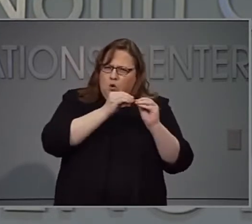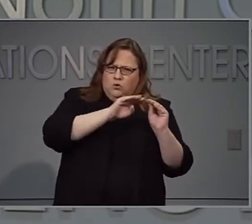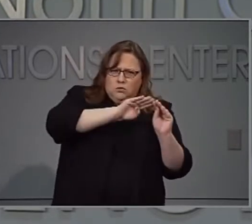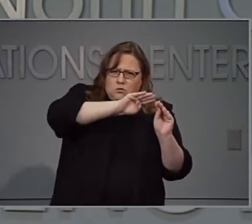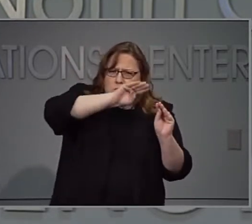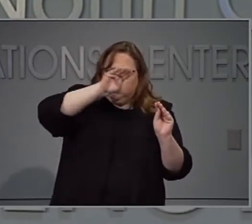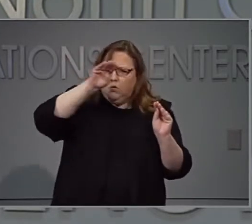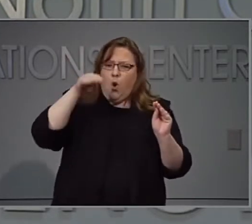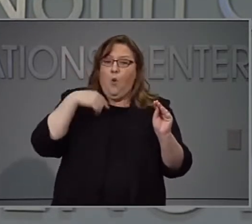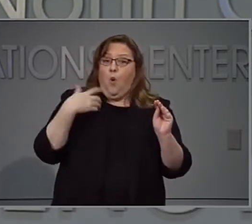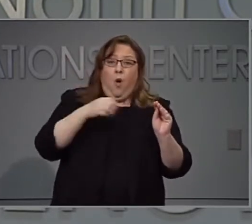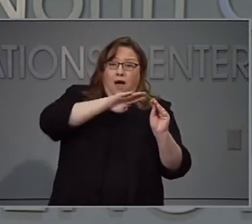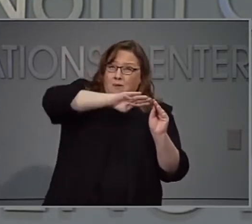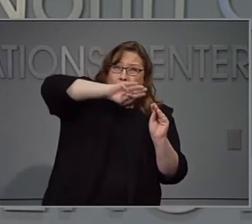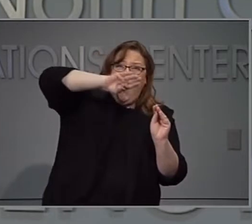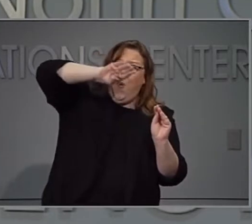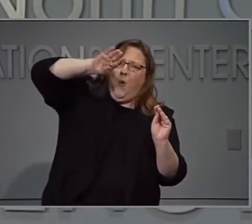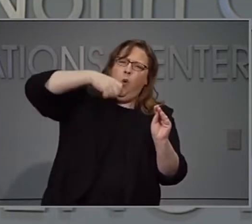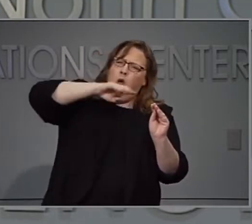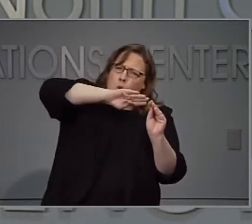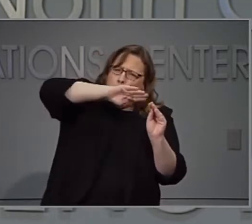lives and their livelihoods.